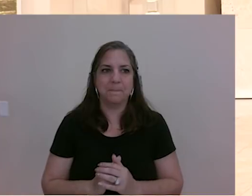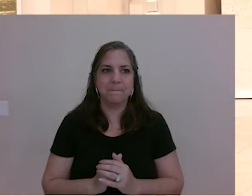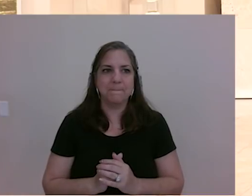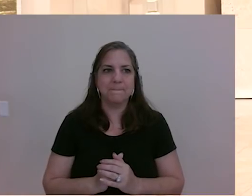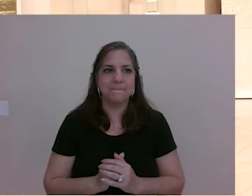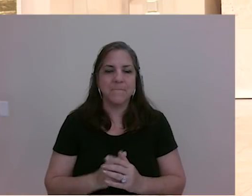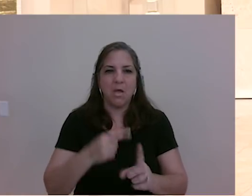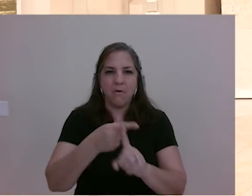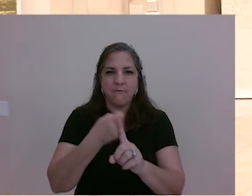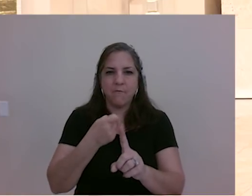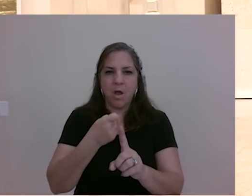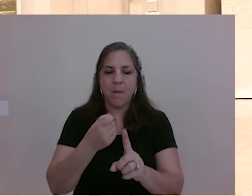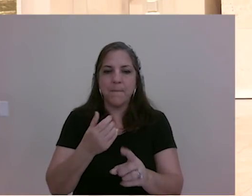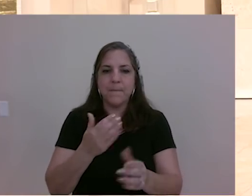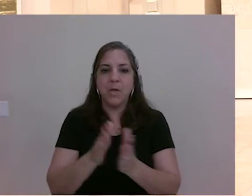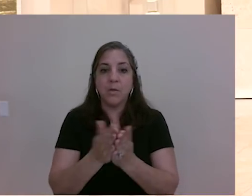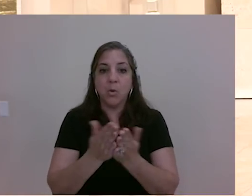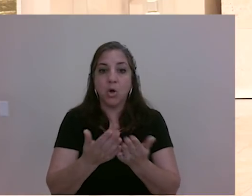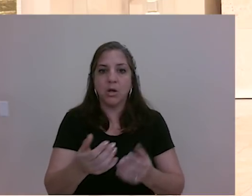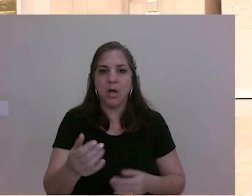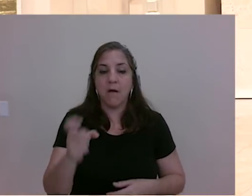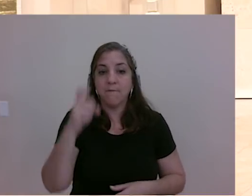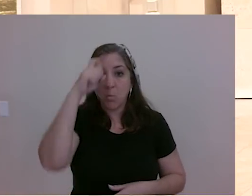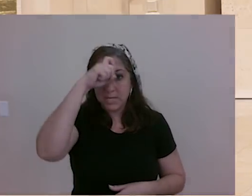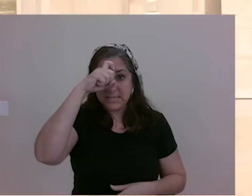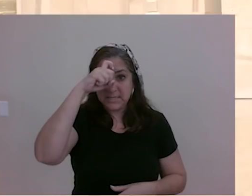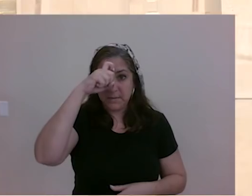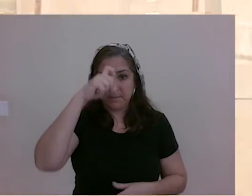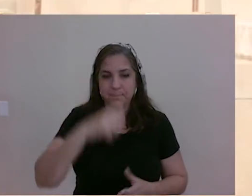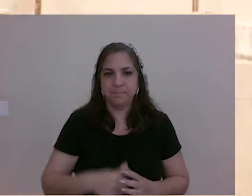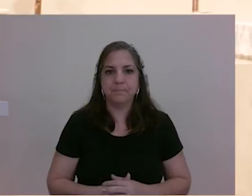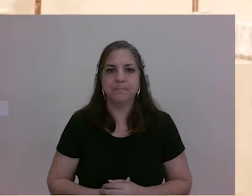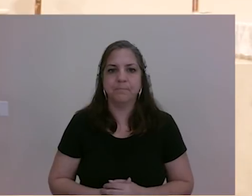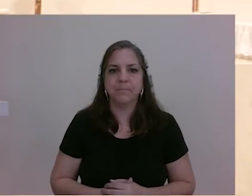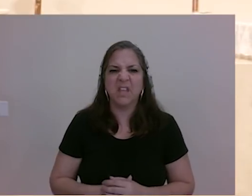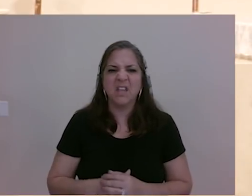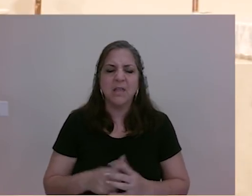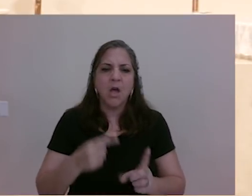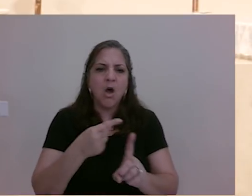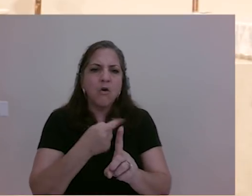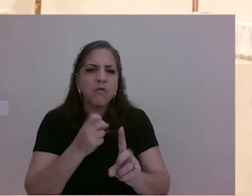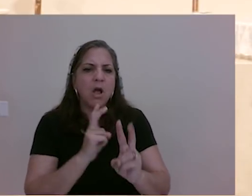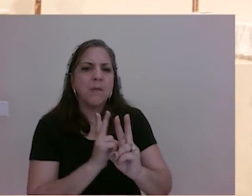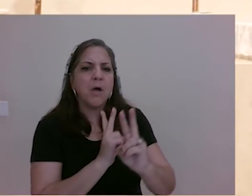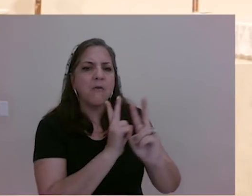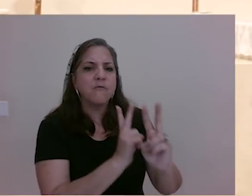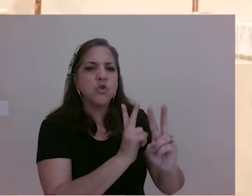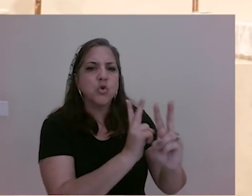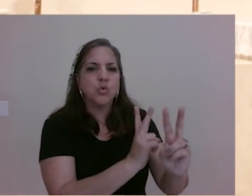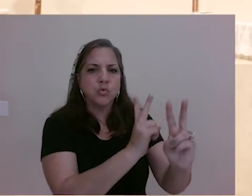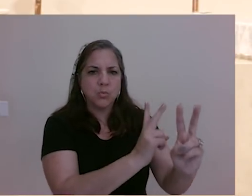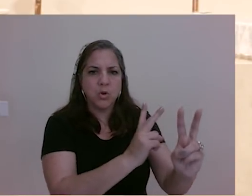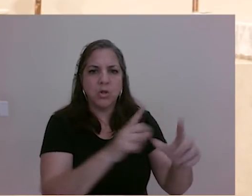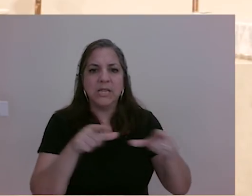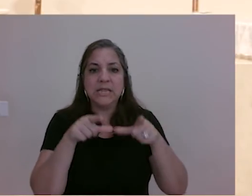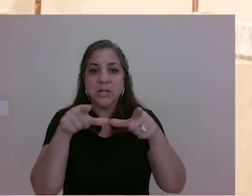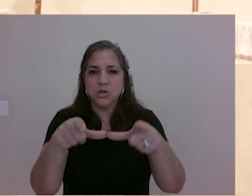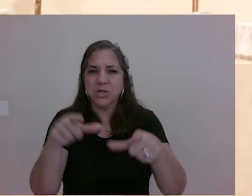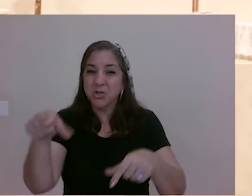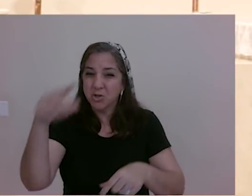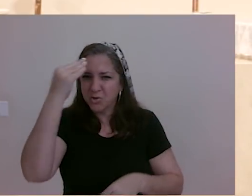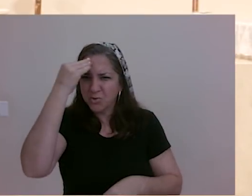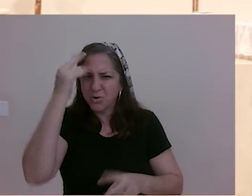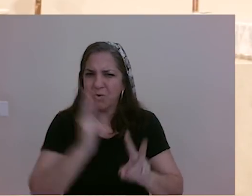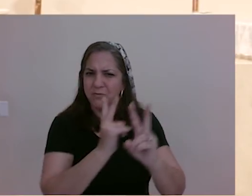It's from the Book of Wisdom. This is actually from a funeral liturgy. You know, a funeral is not the